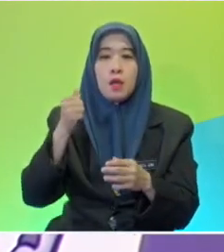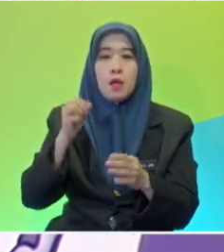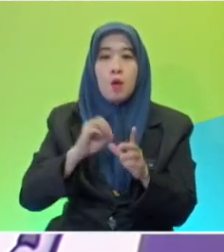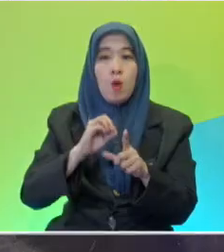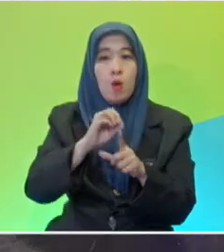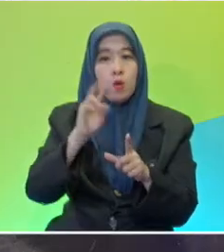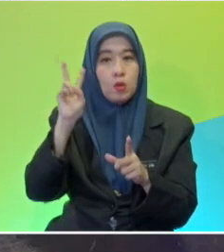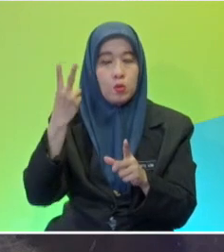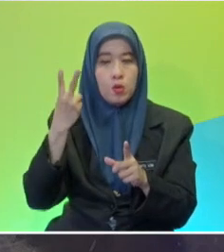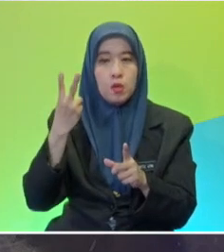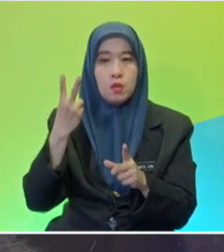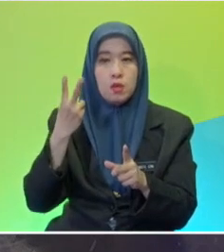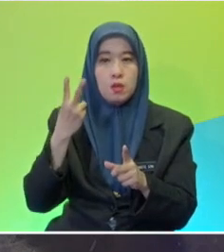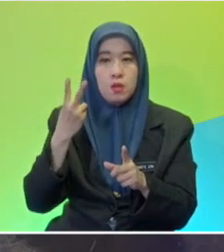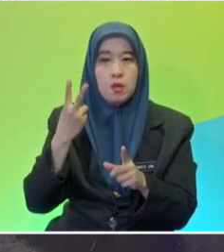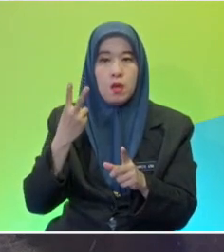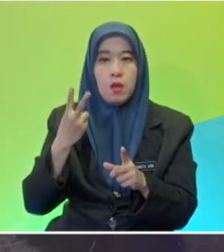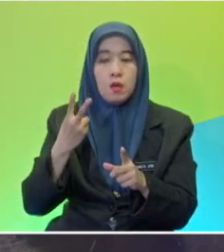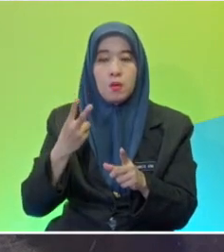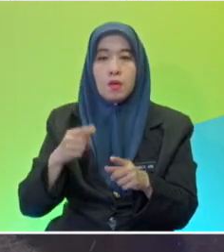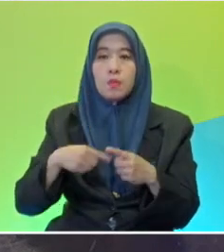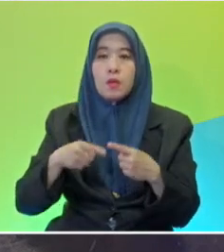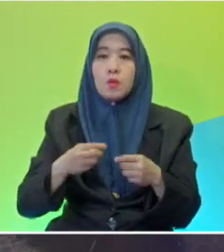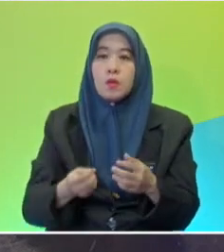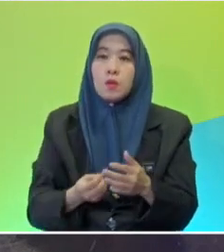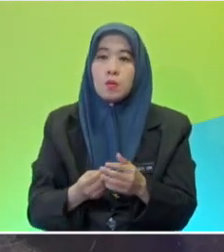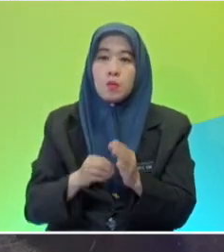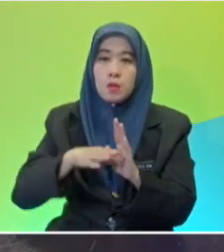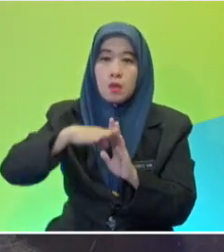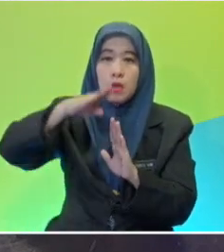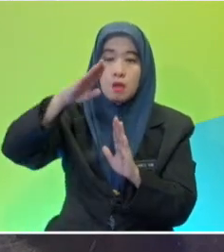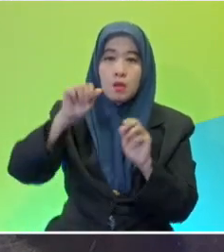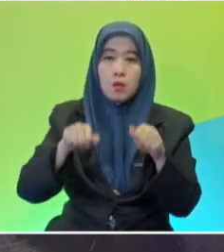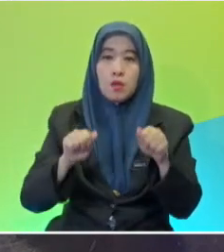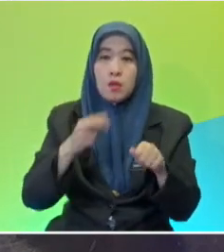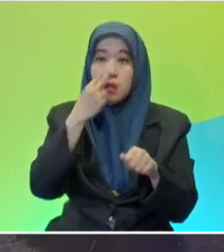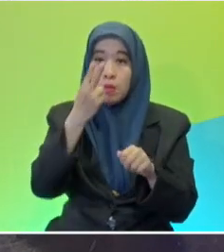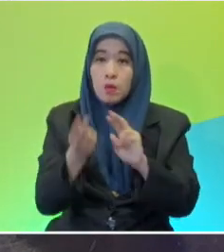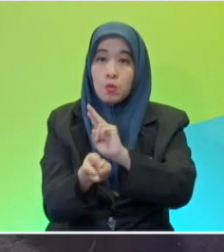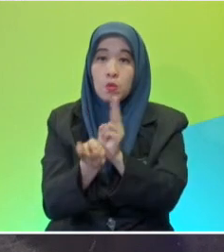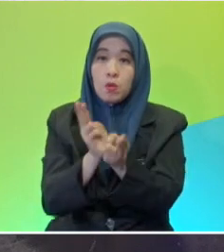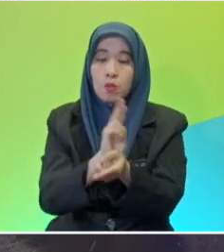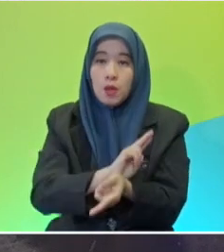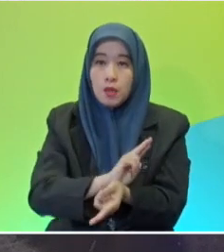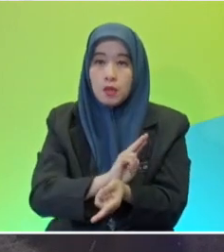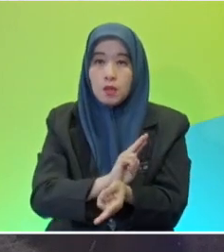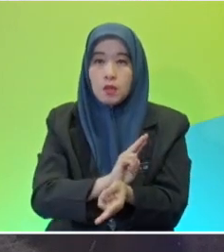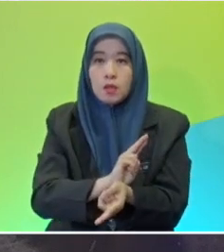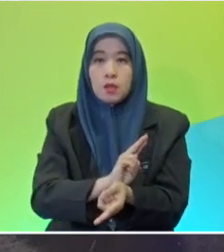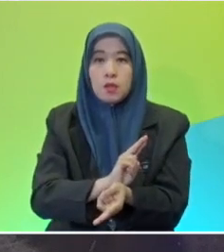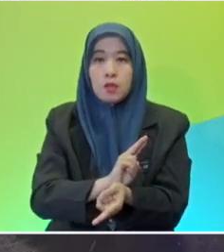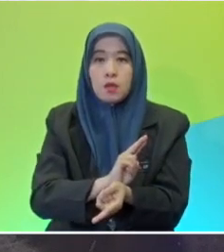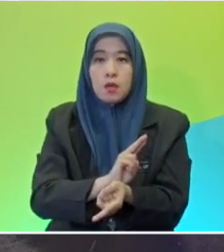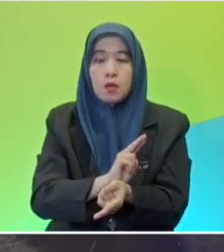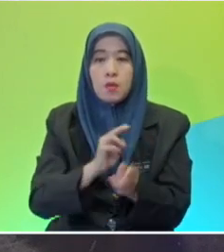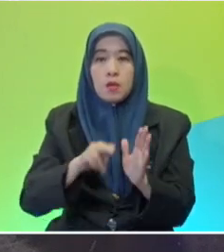Exactly. So, while they are growing, you can see the changes. Okay, it changes on the height of